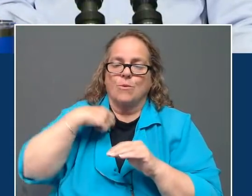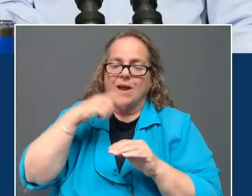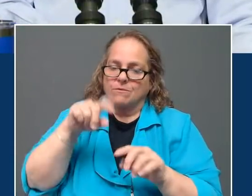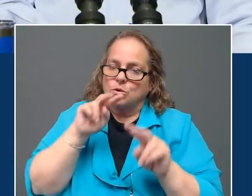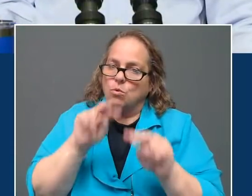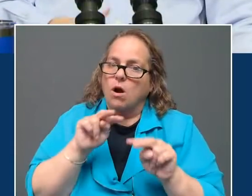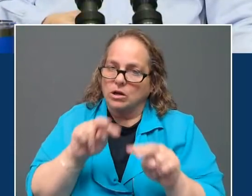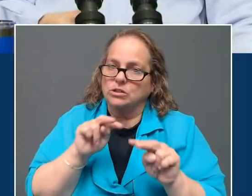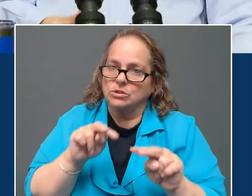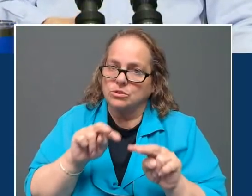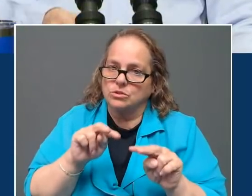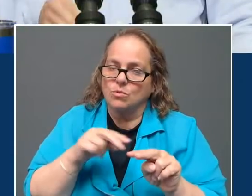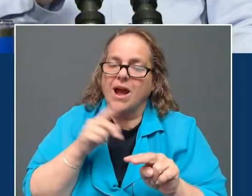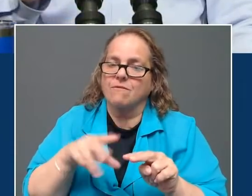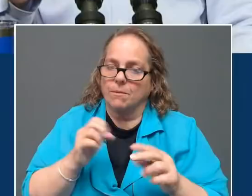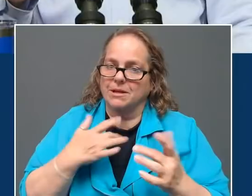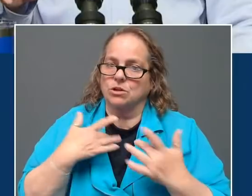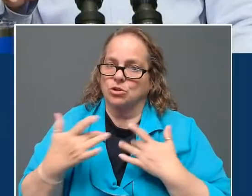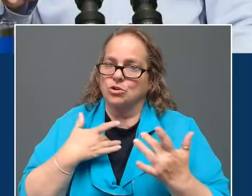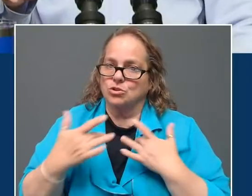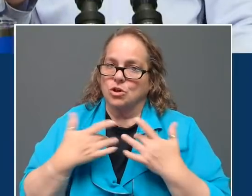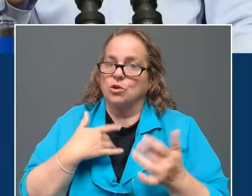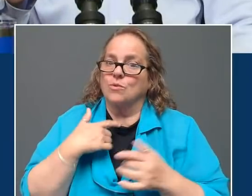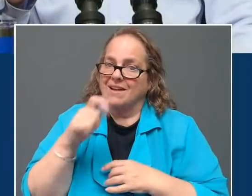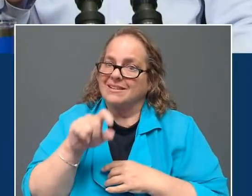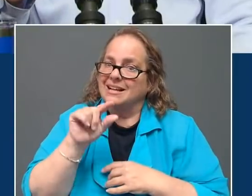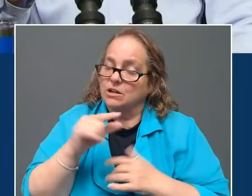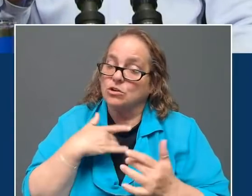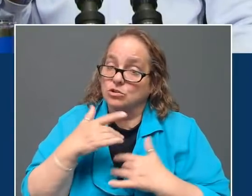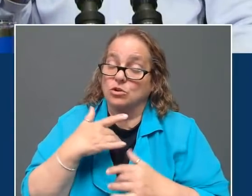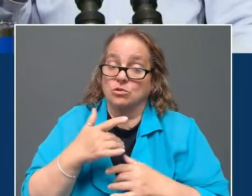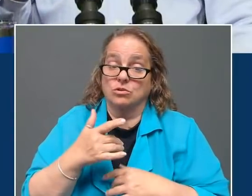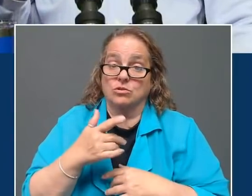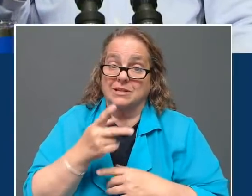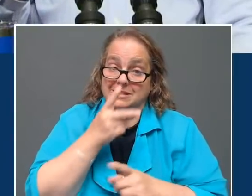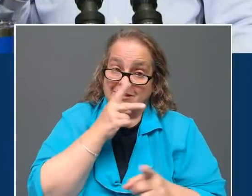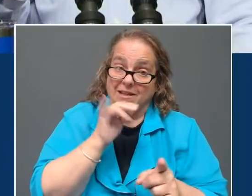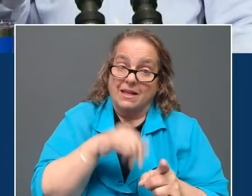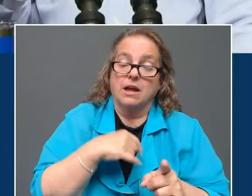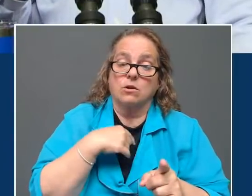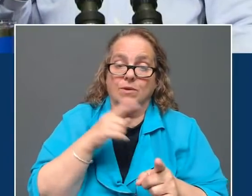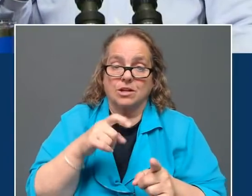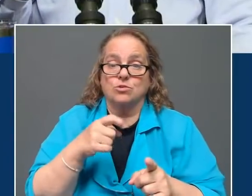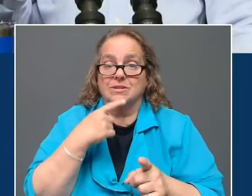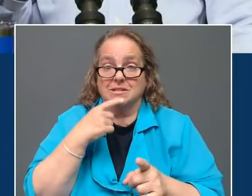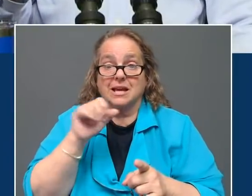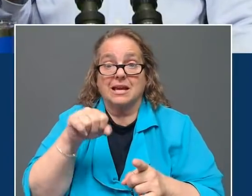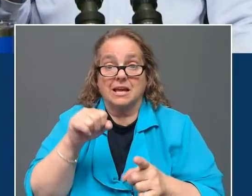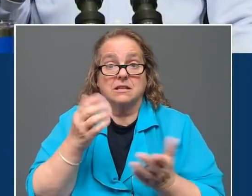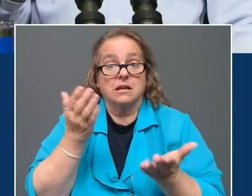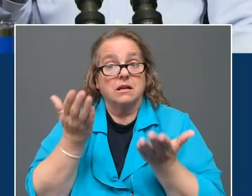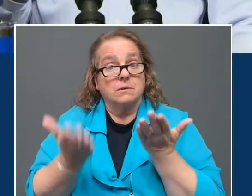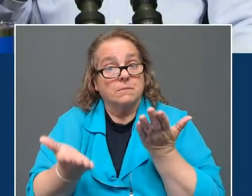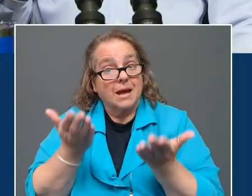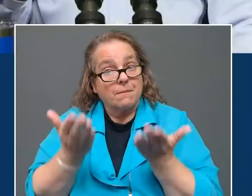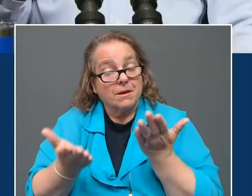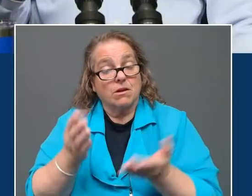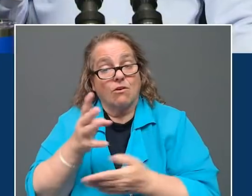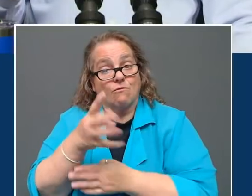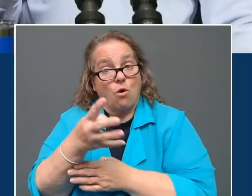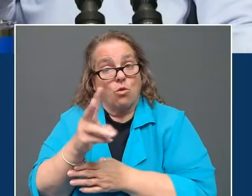concerned. And in being concerned and in seeing this, we need to say that, yes, a fourth wave is absolutely possible,